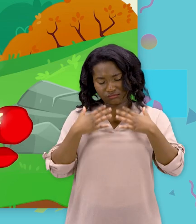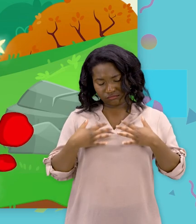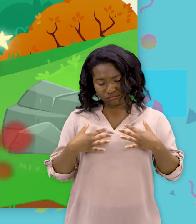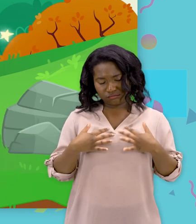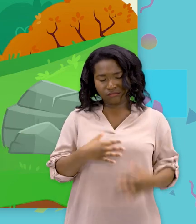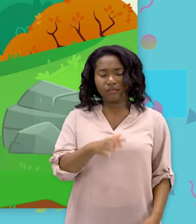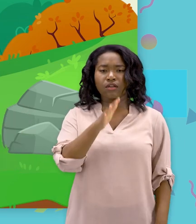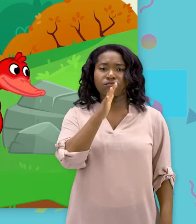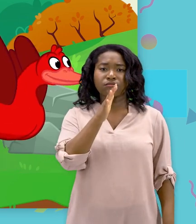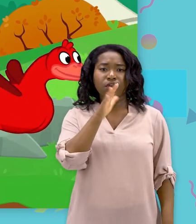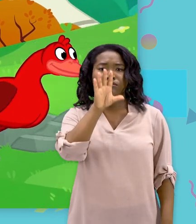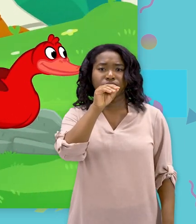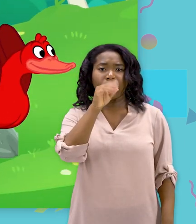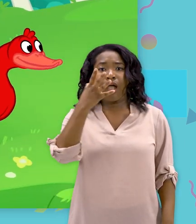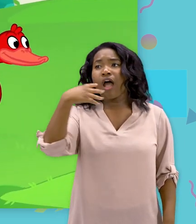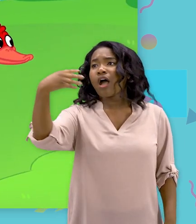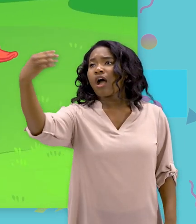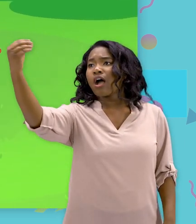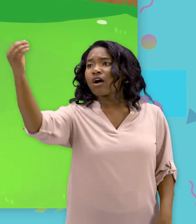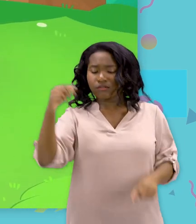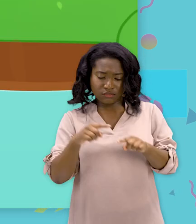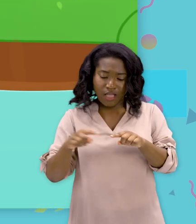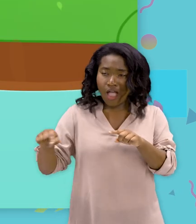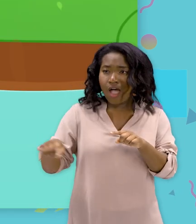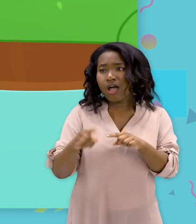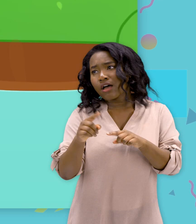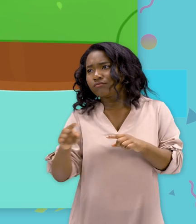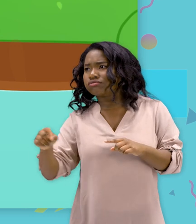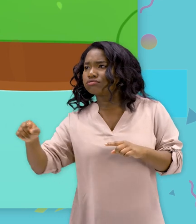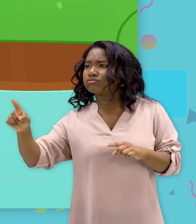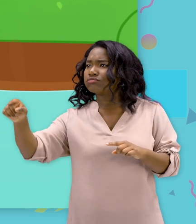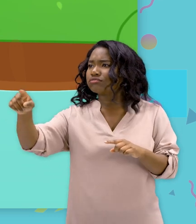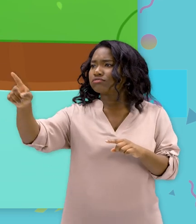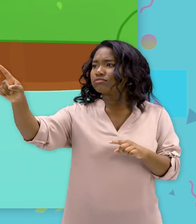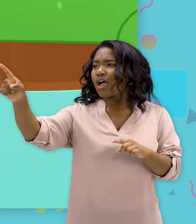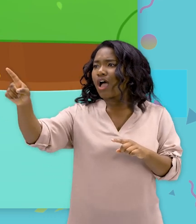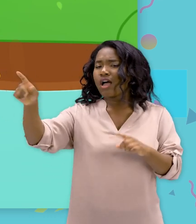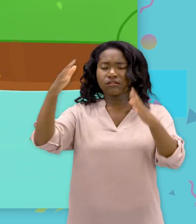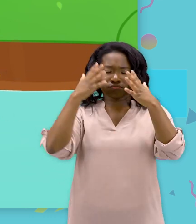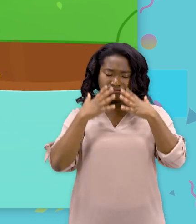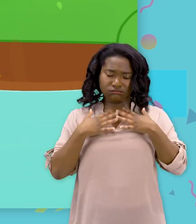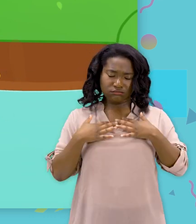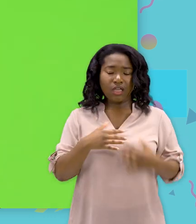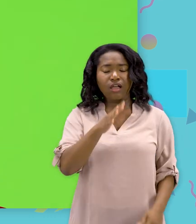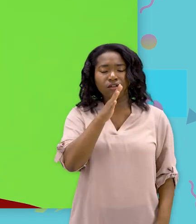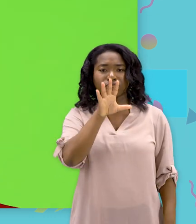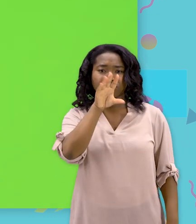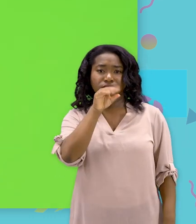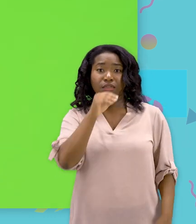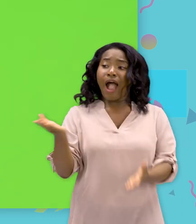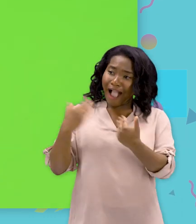Sad mother duck went out one day, over the hills and far away.